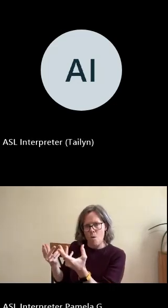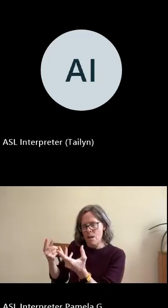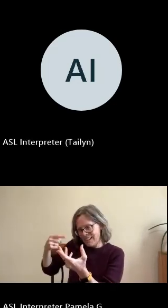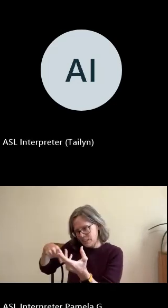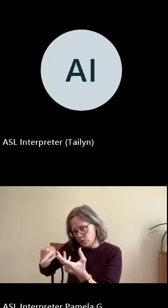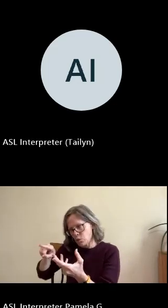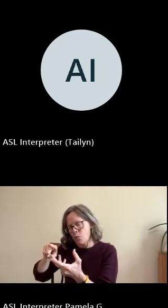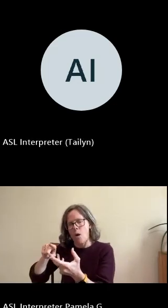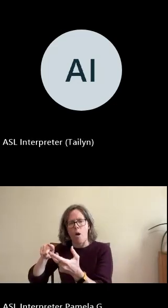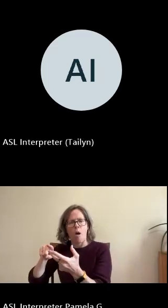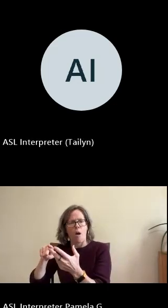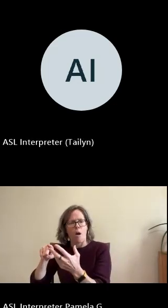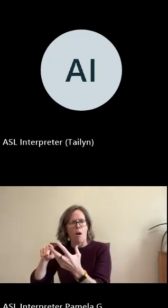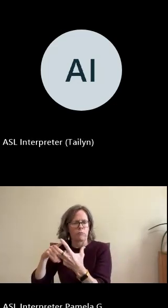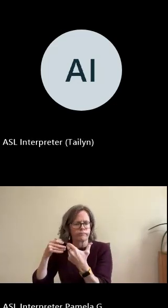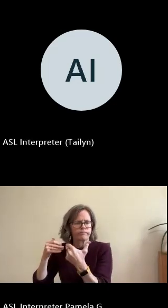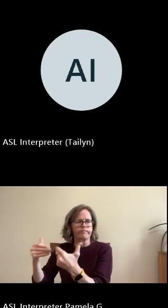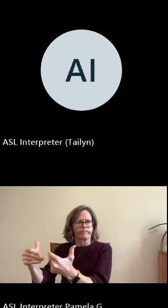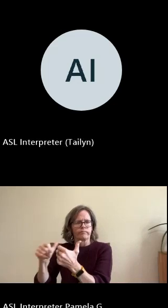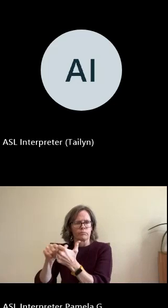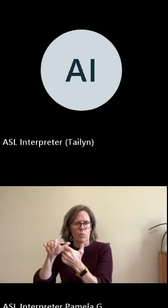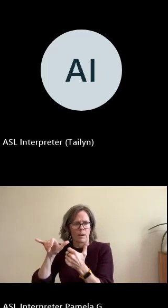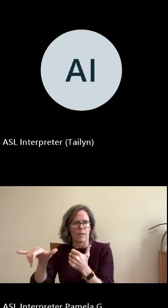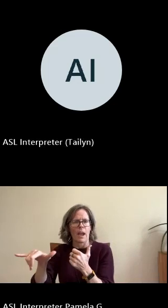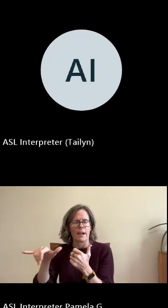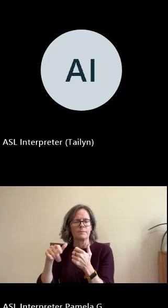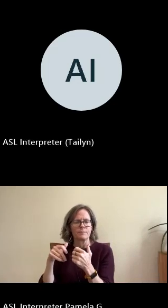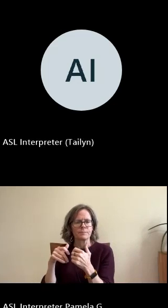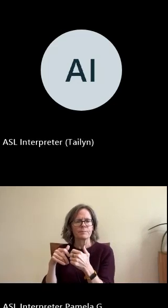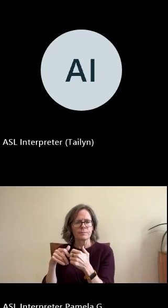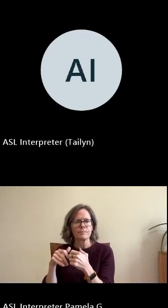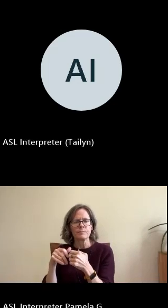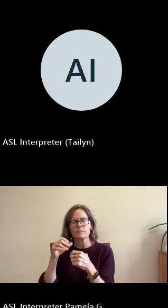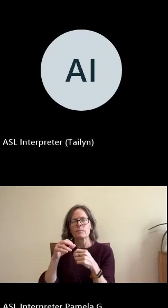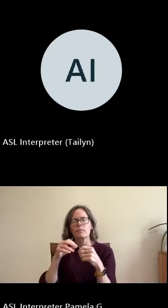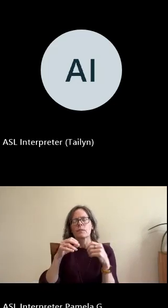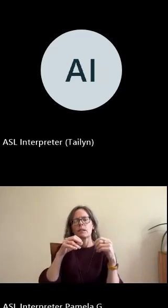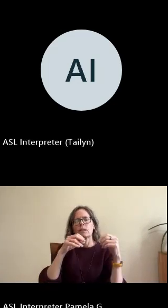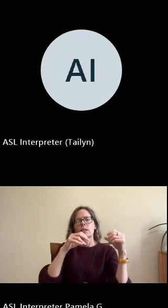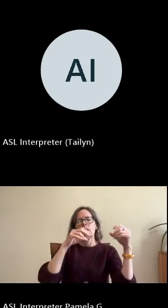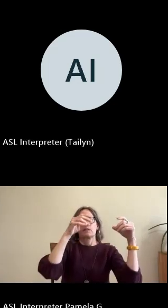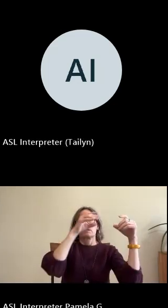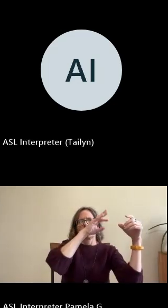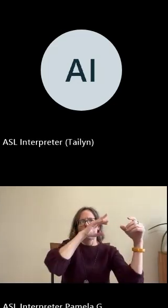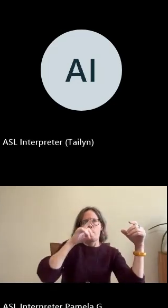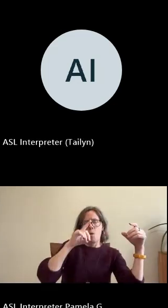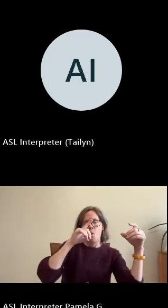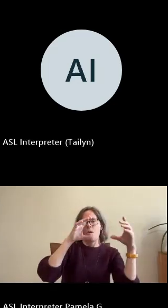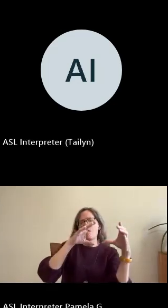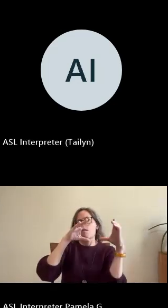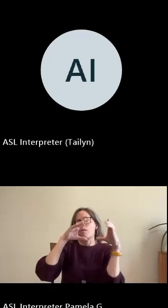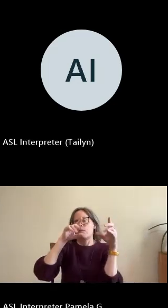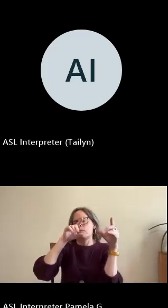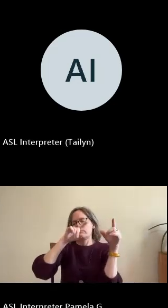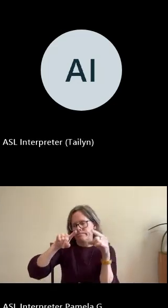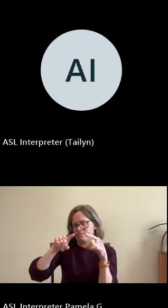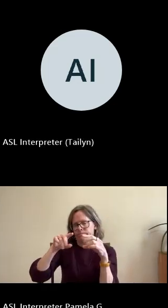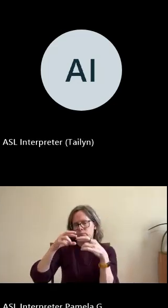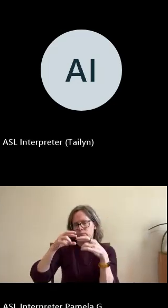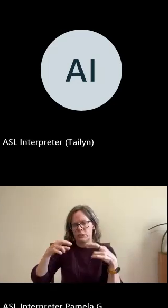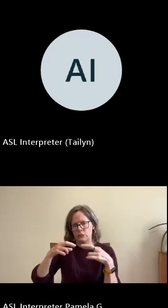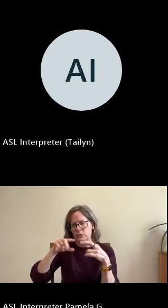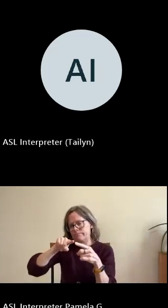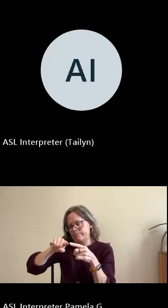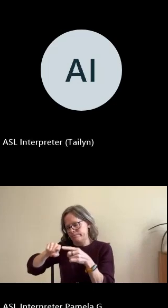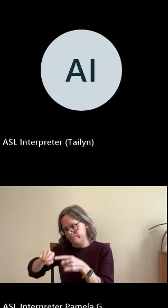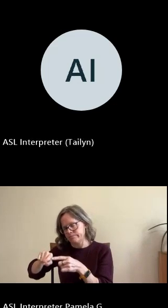and representing from their respective regions, the locals within it, at the board when they're making decisions. Again,